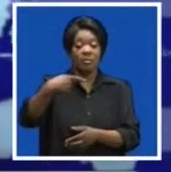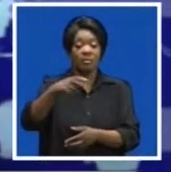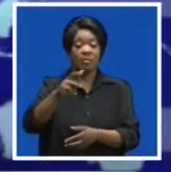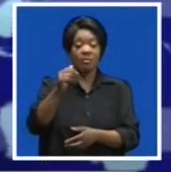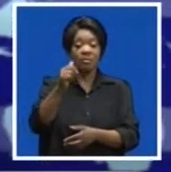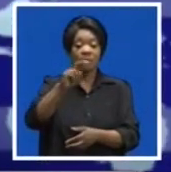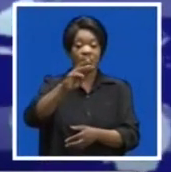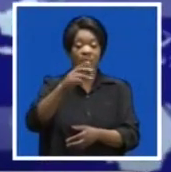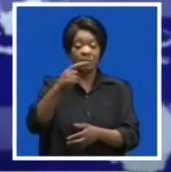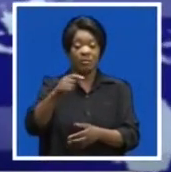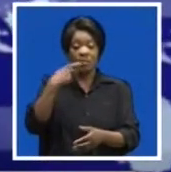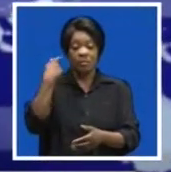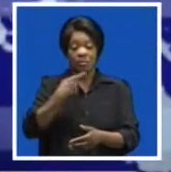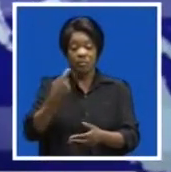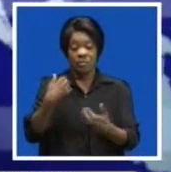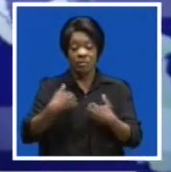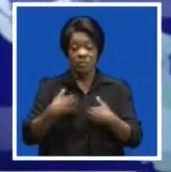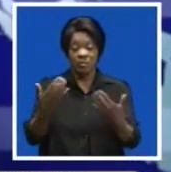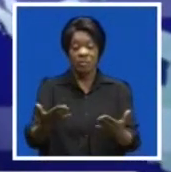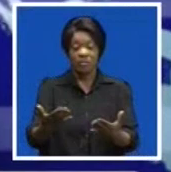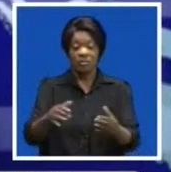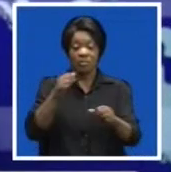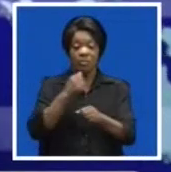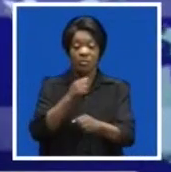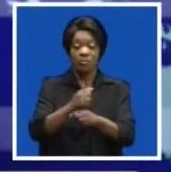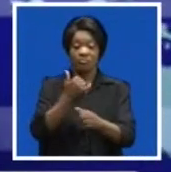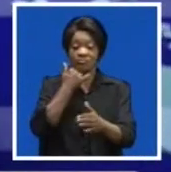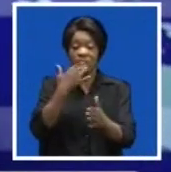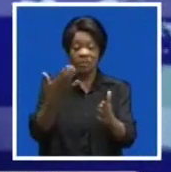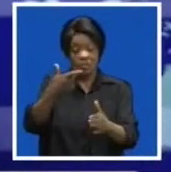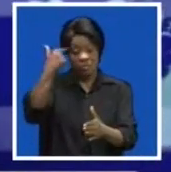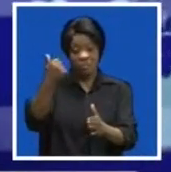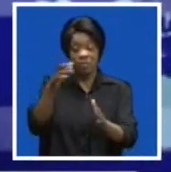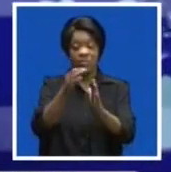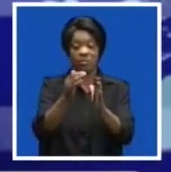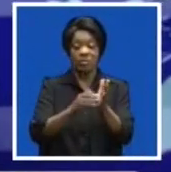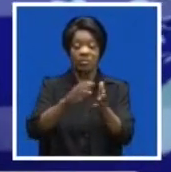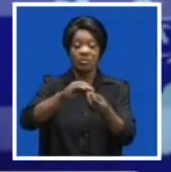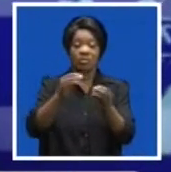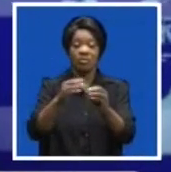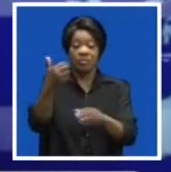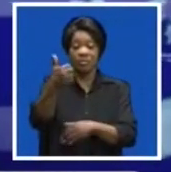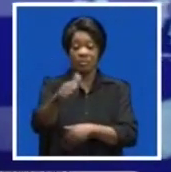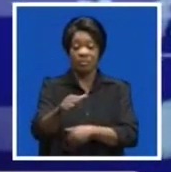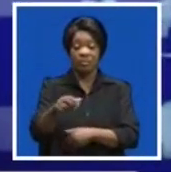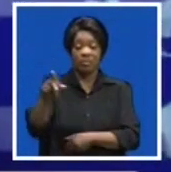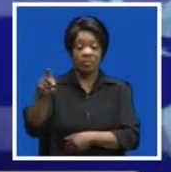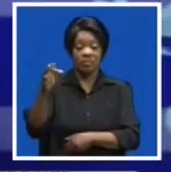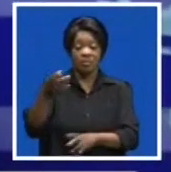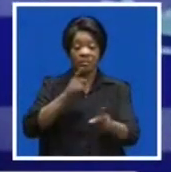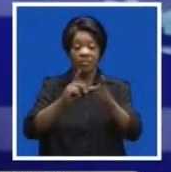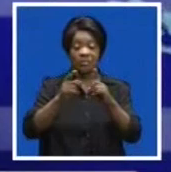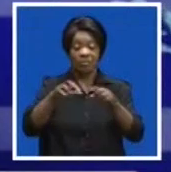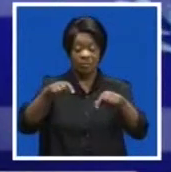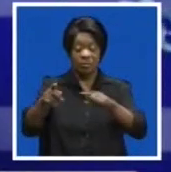have risen above propaganda because they see the positive aspects of Bill 10. Speaking during the PF Interactive Forum